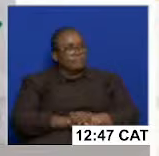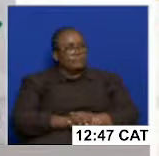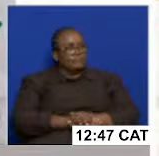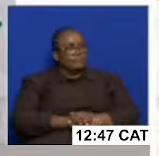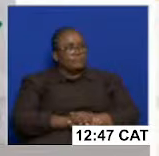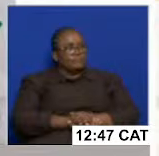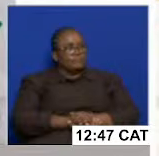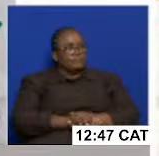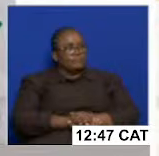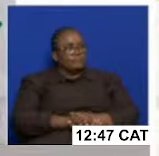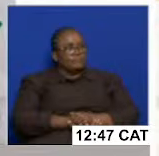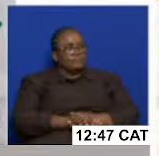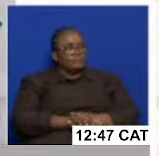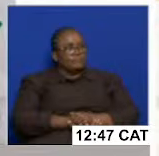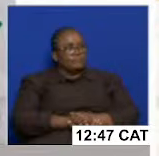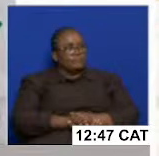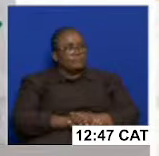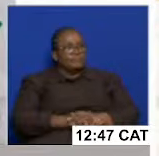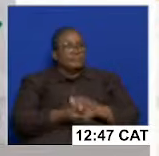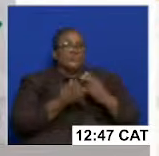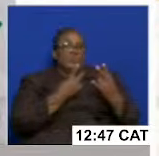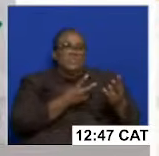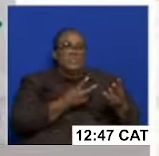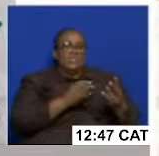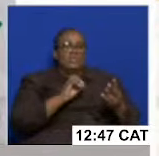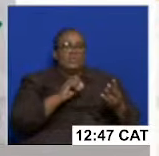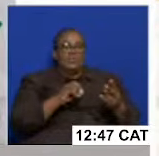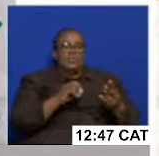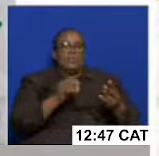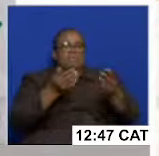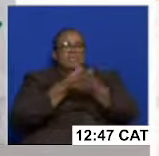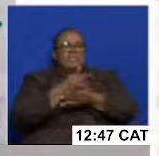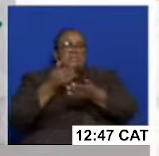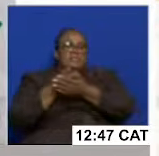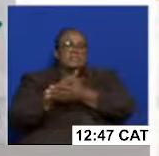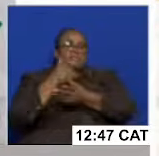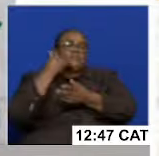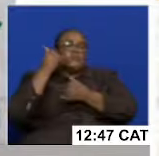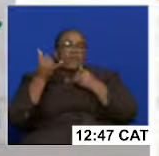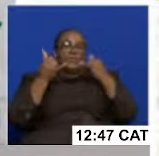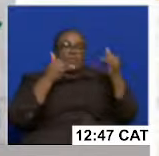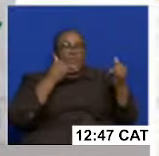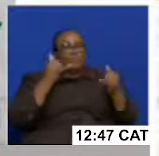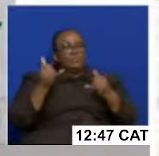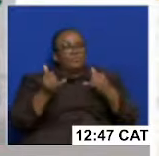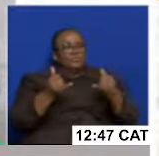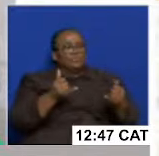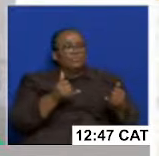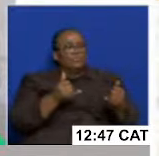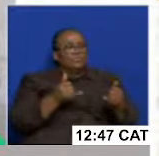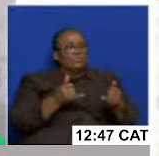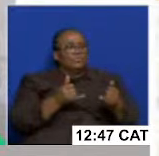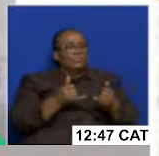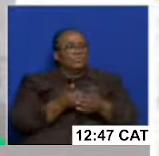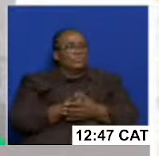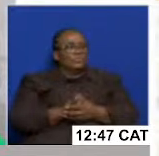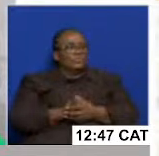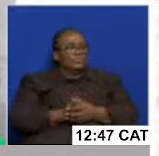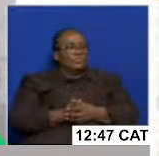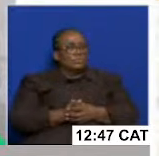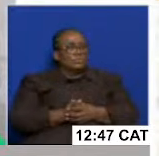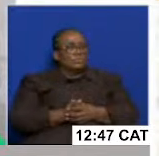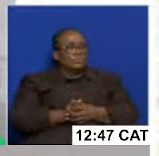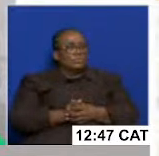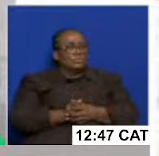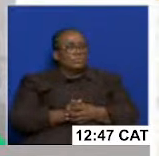We'll see that there are some missed calls between yourself and Officer Stolz, but I would like to draw your attention to the